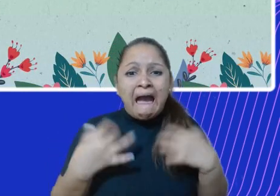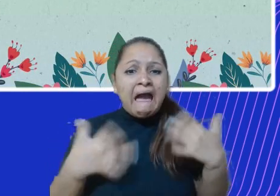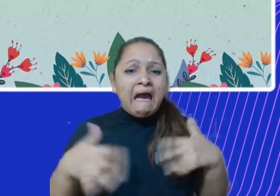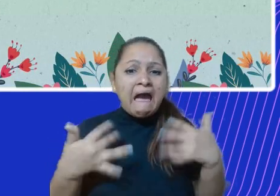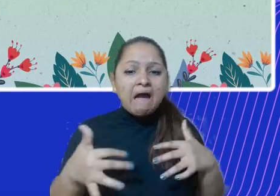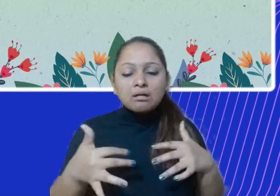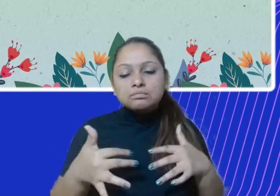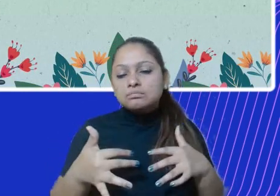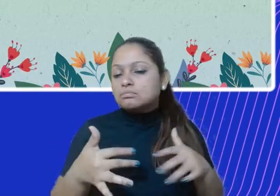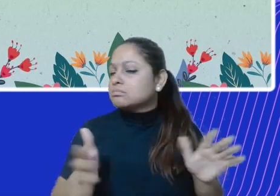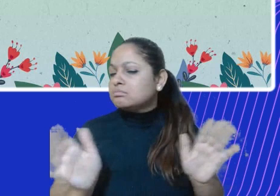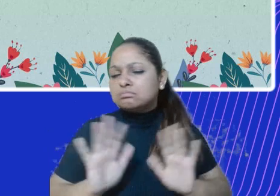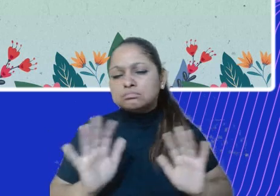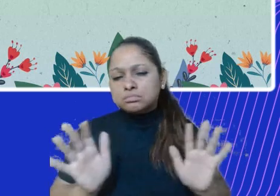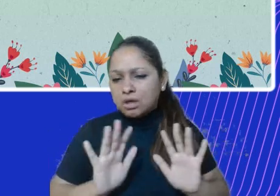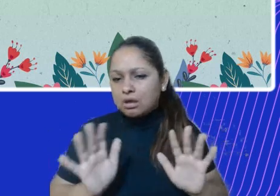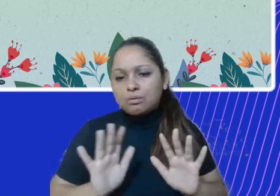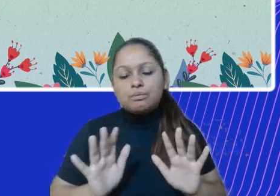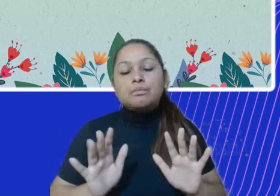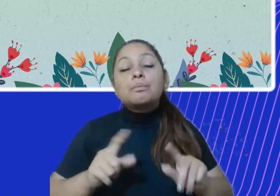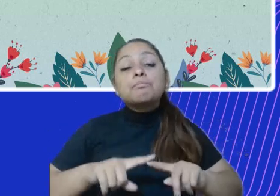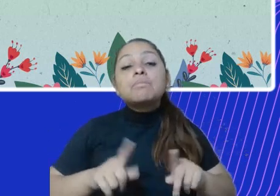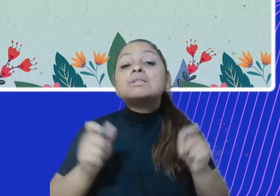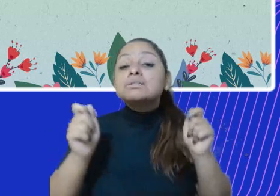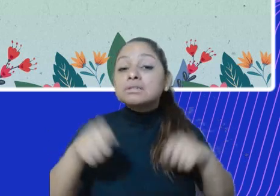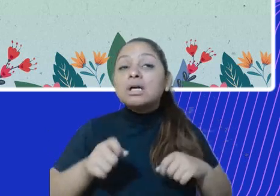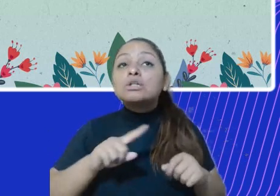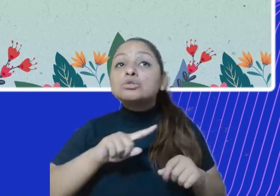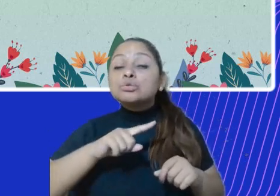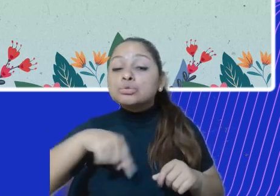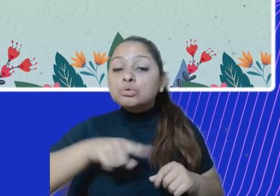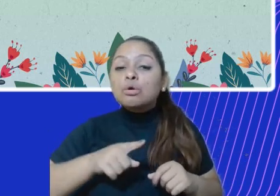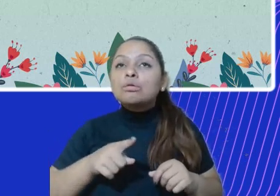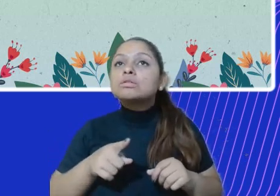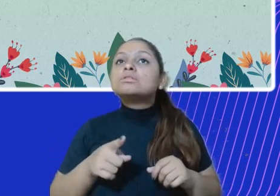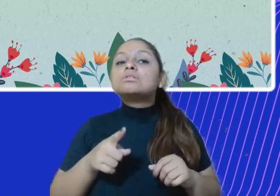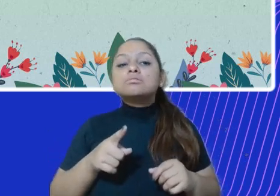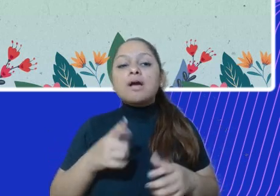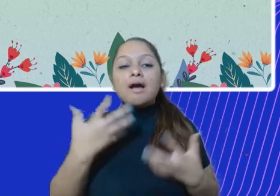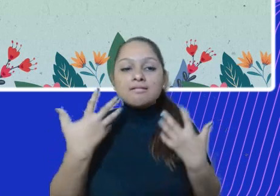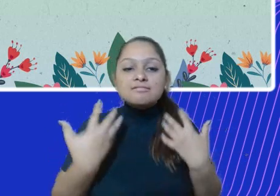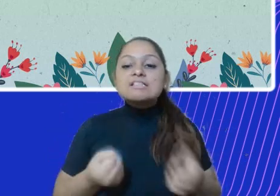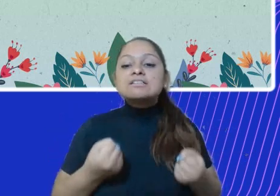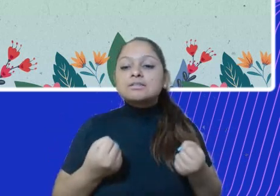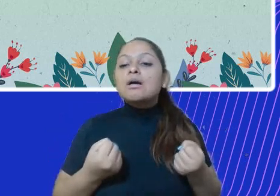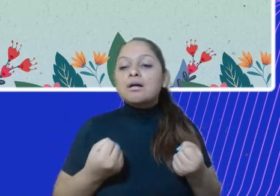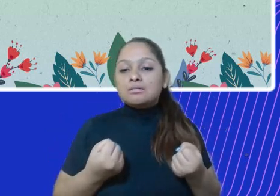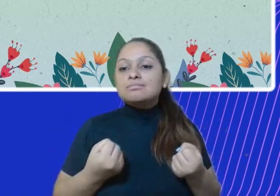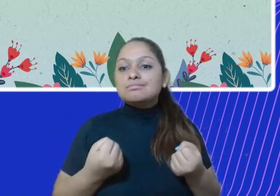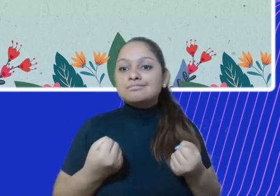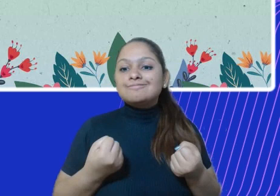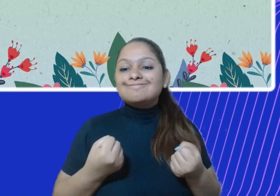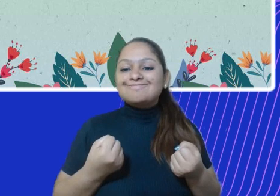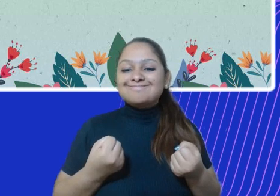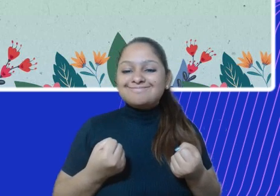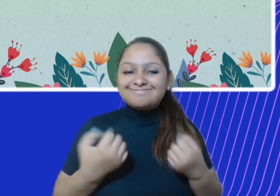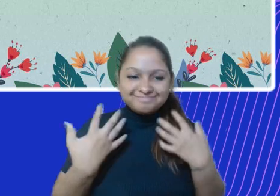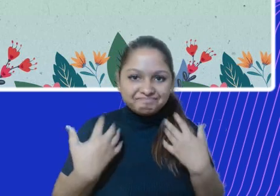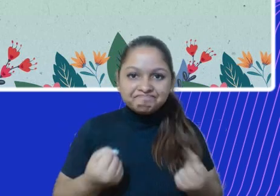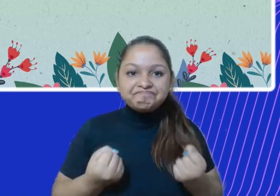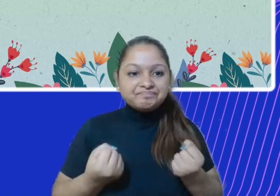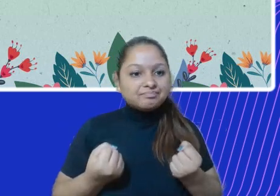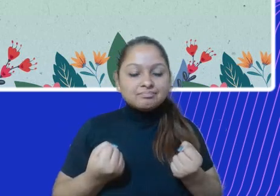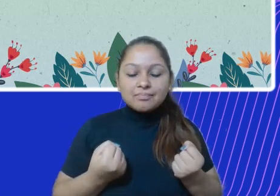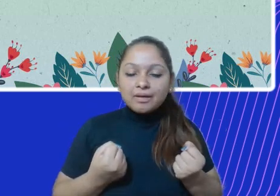be realistic and be brave enough to face this reality? Because this is the reality, this is a